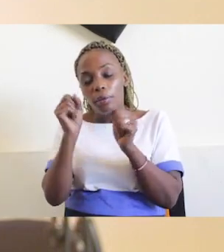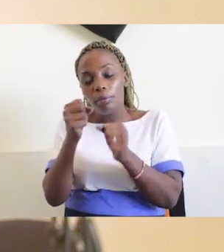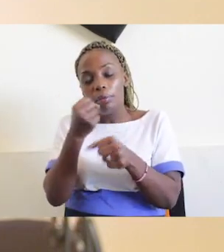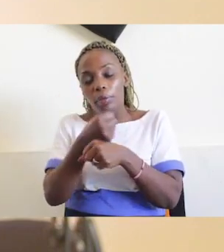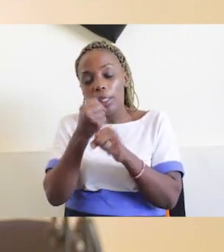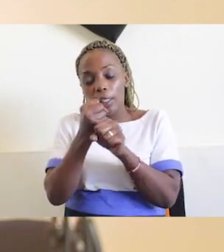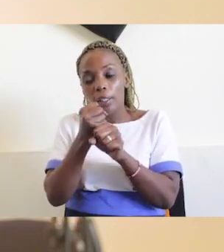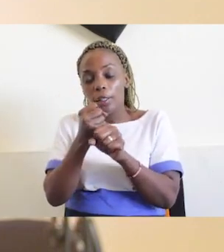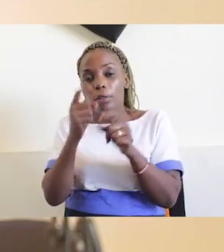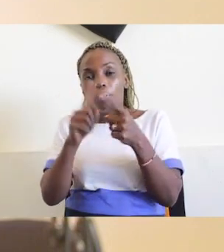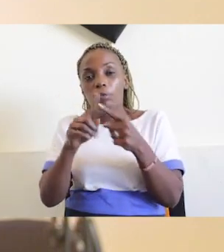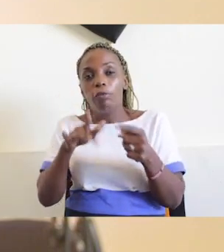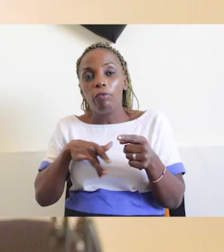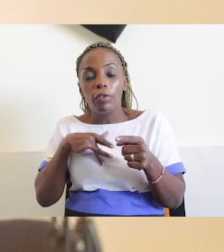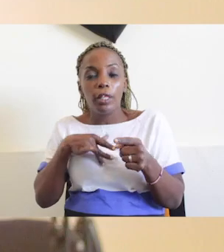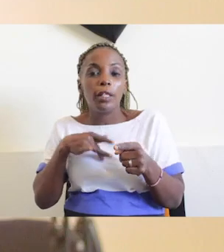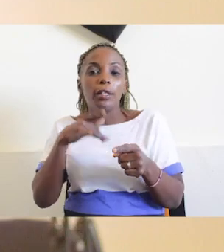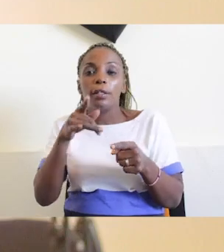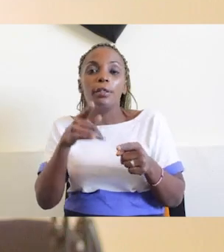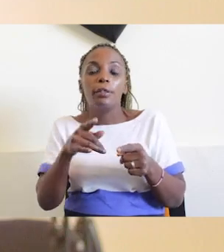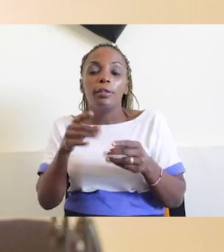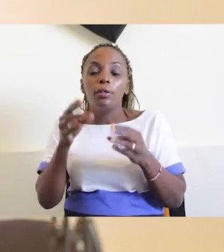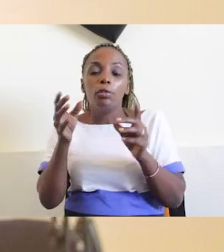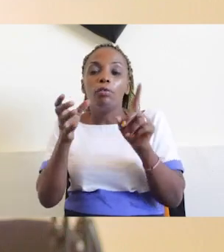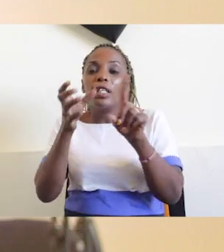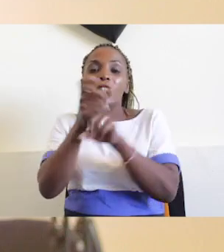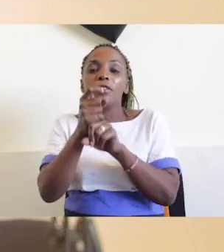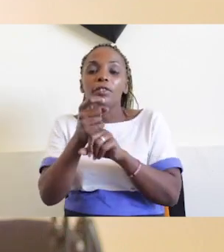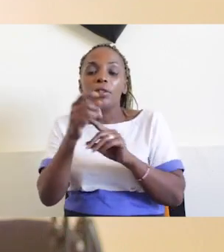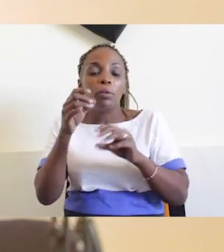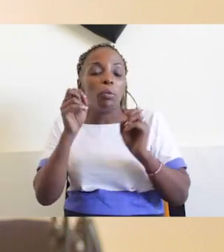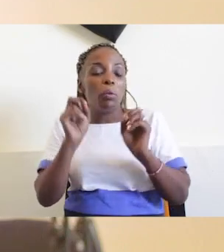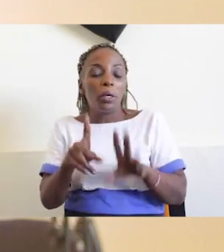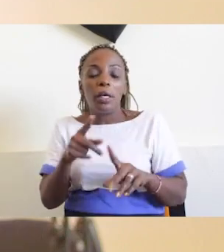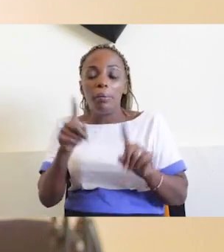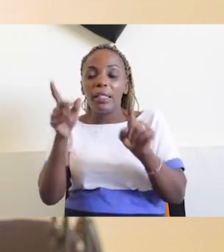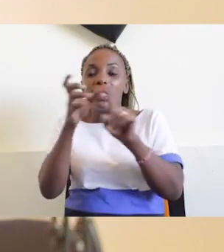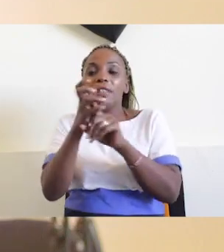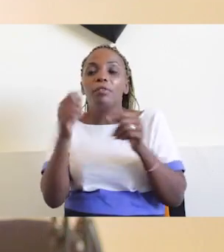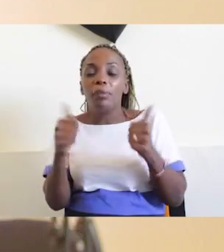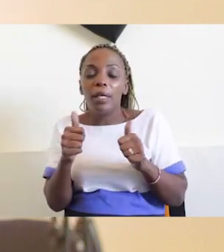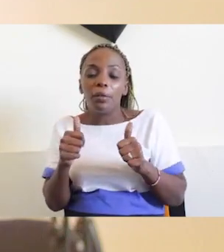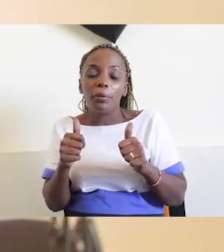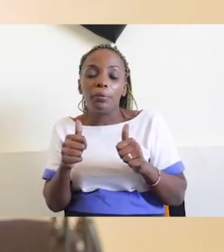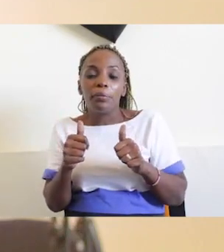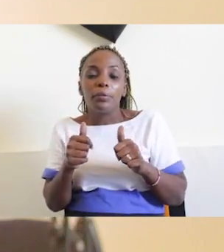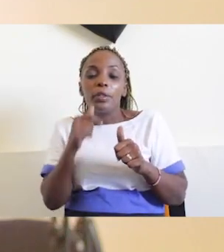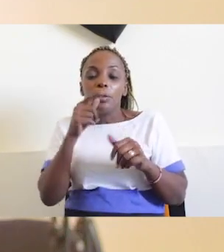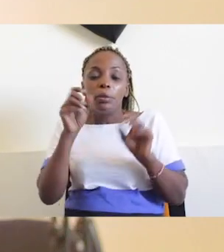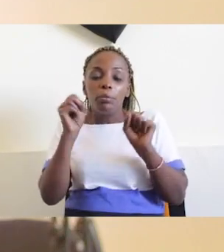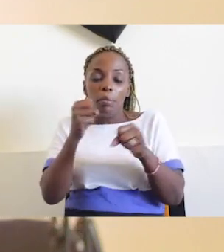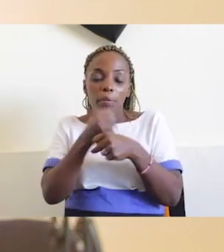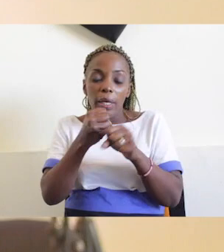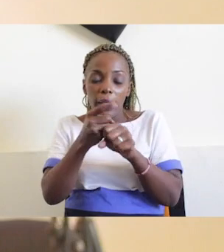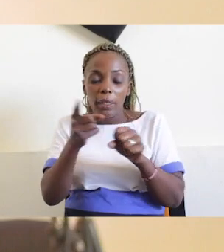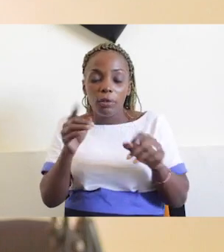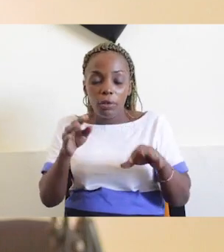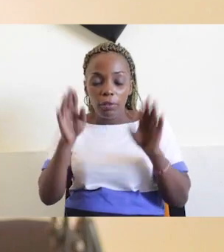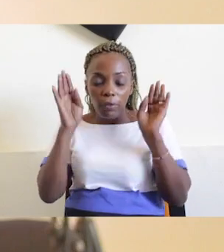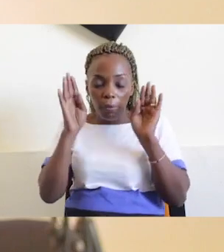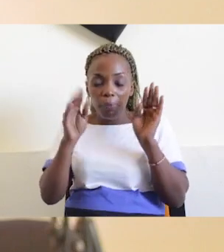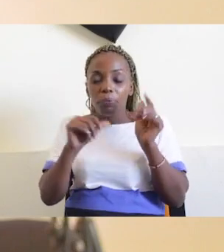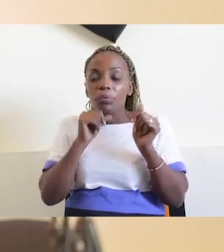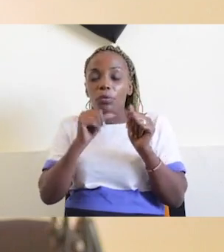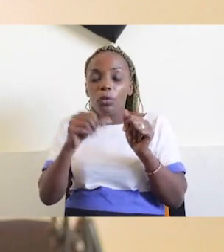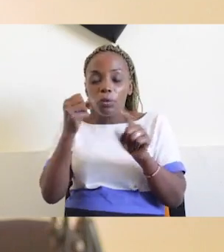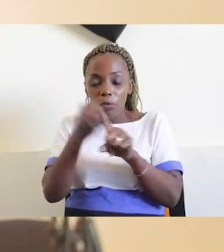cause you to feel that you are accomplished and you are okay. It will cause you to give up and not